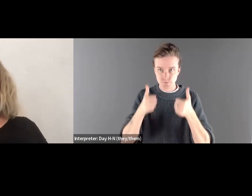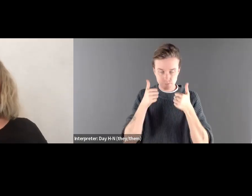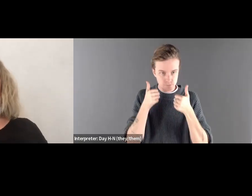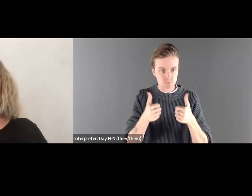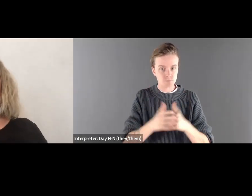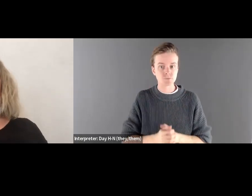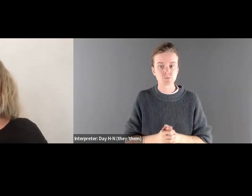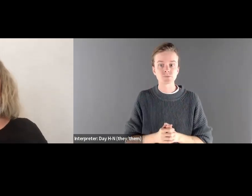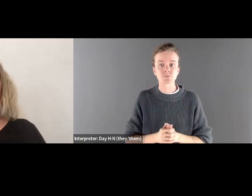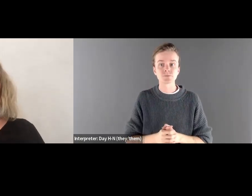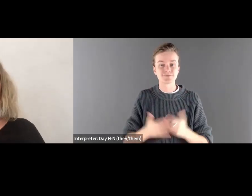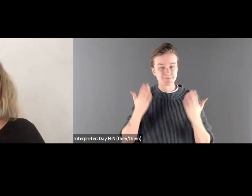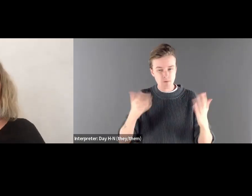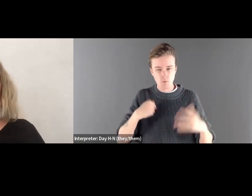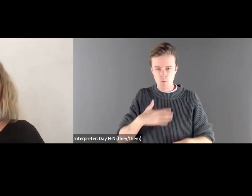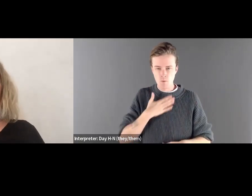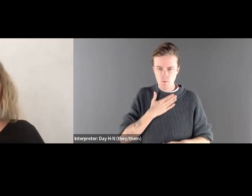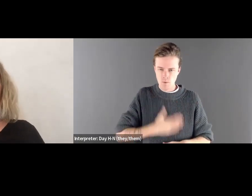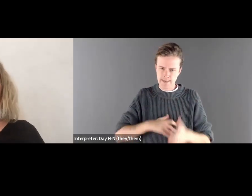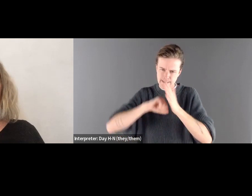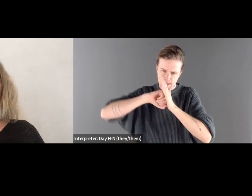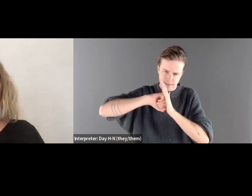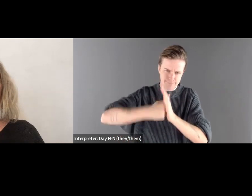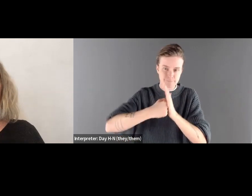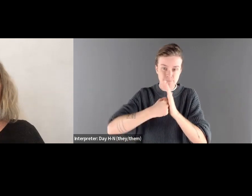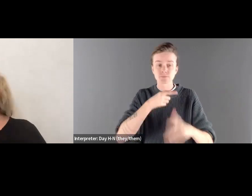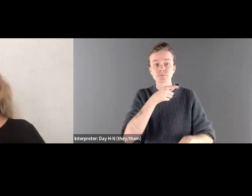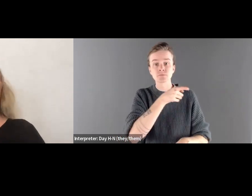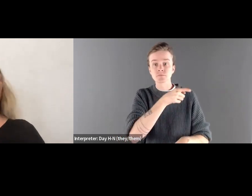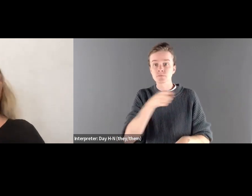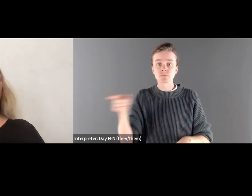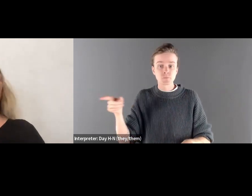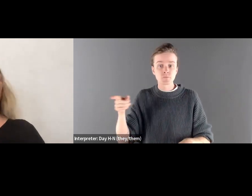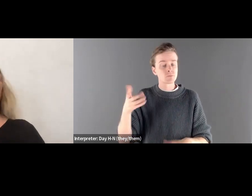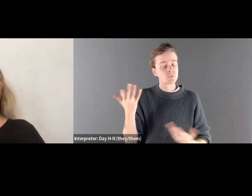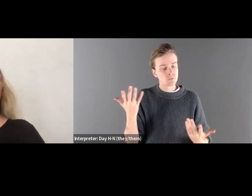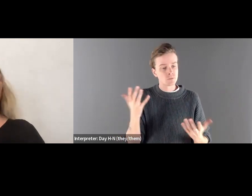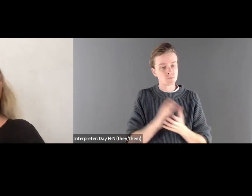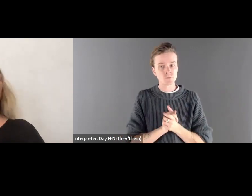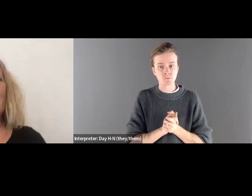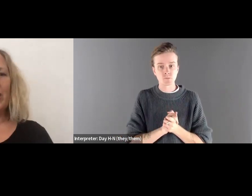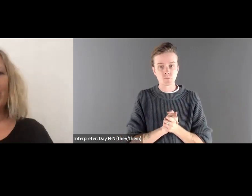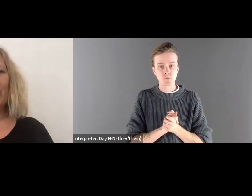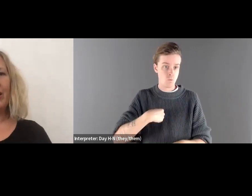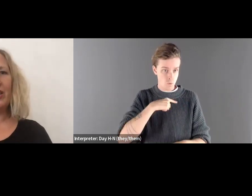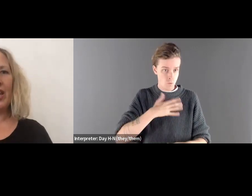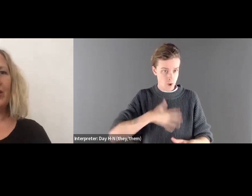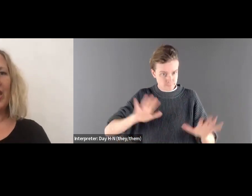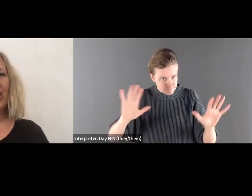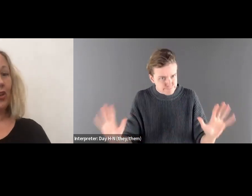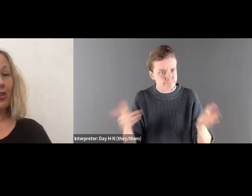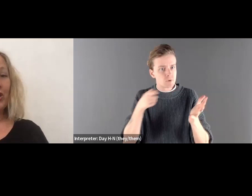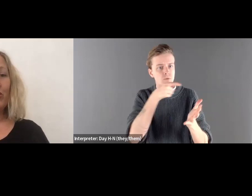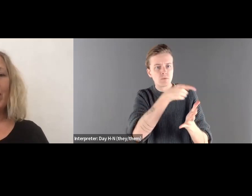So everyone, I want to reiterate that you are very much encouraged to put